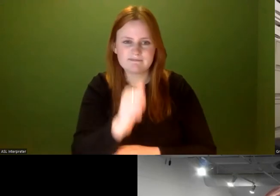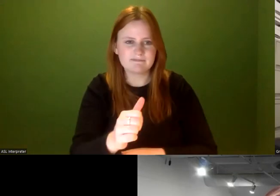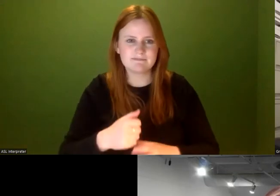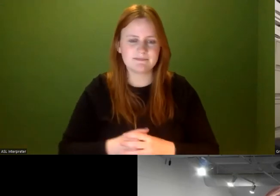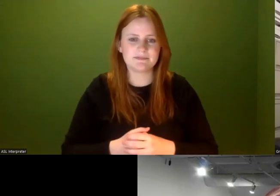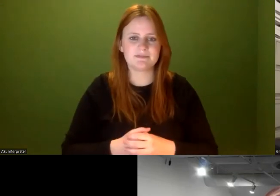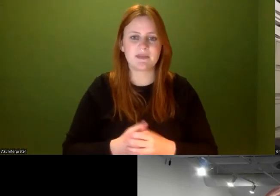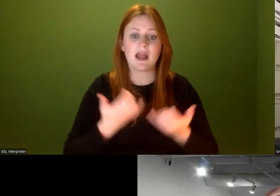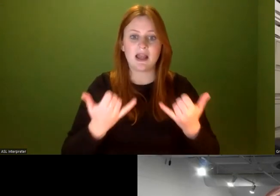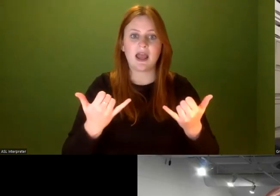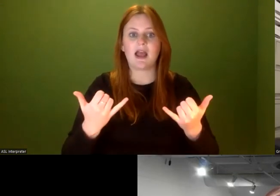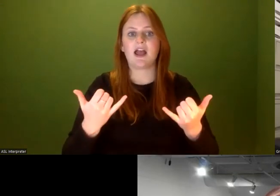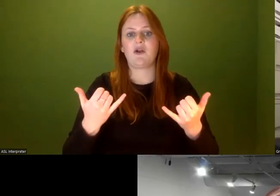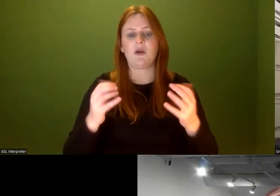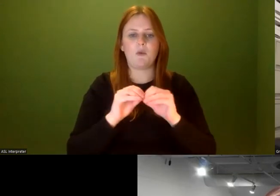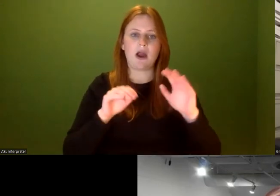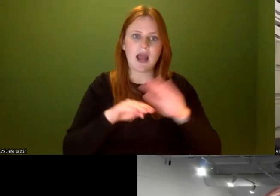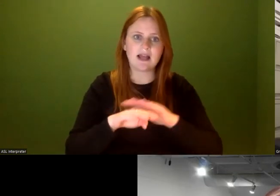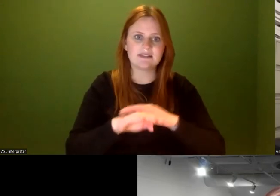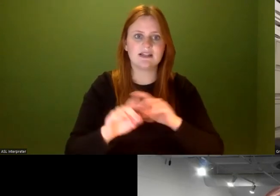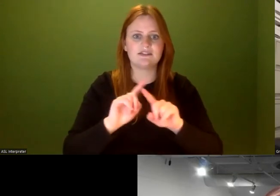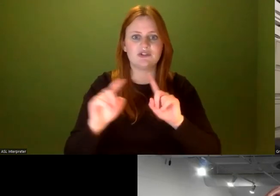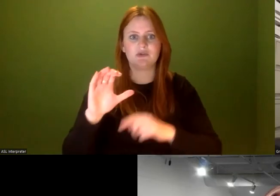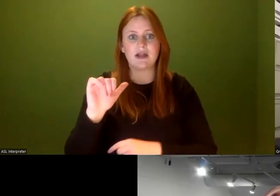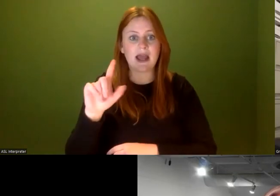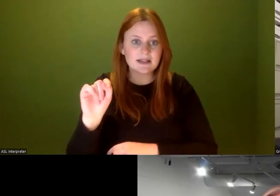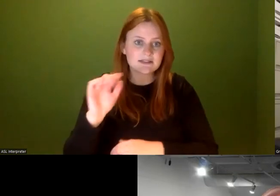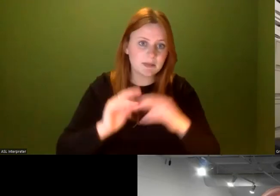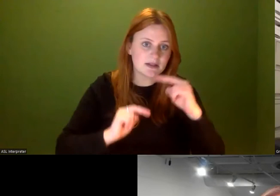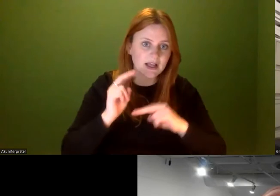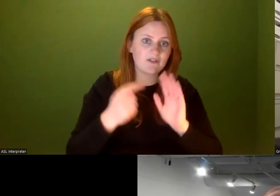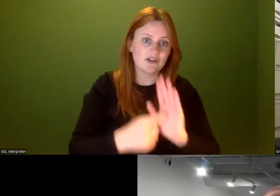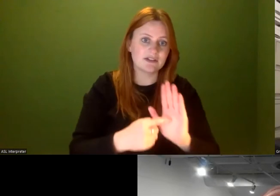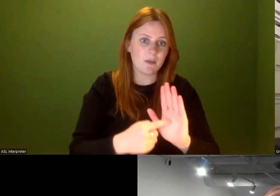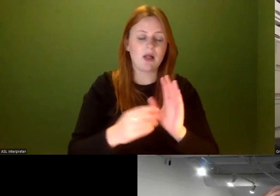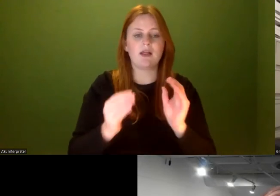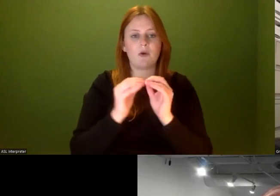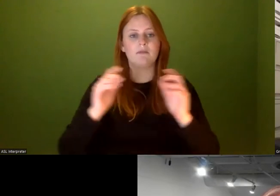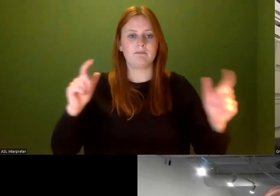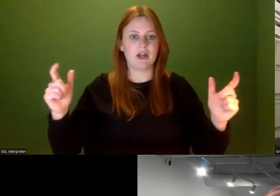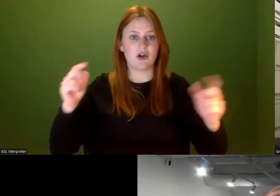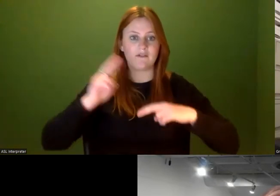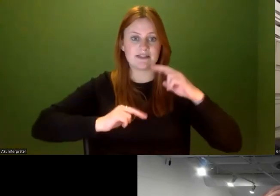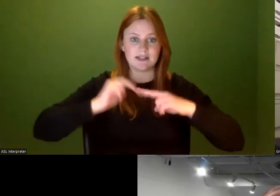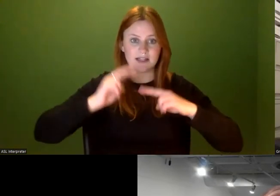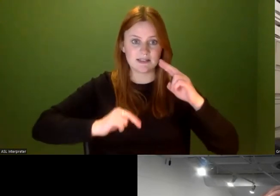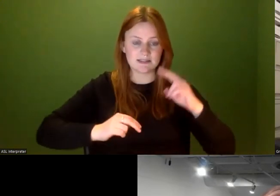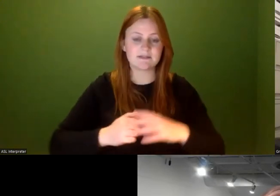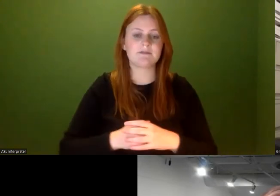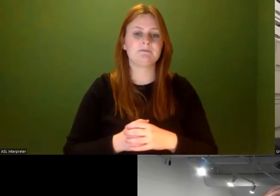to facilities like the CAS building, for instance, and that's been great.